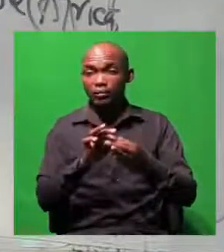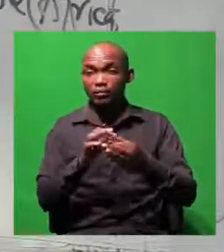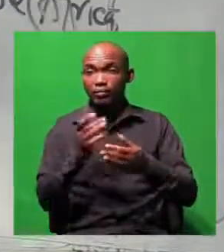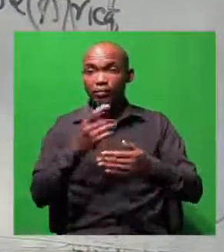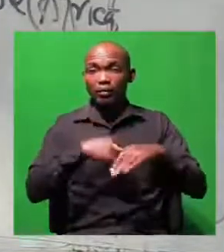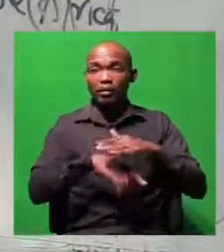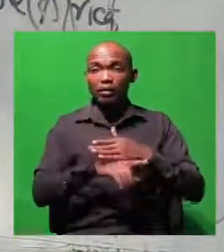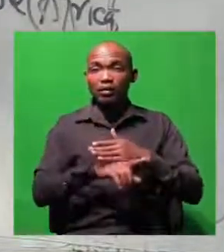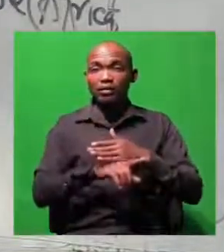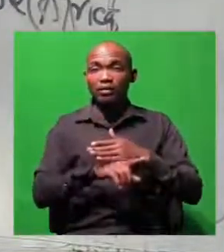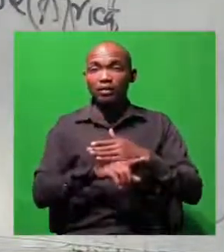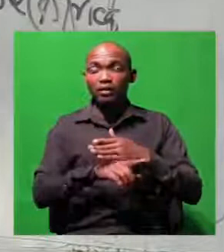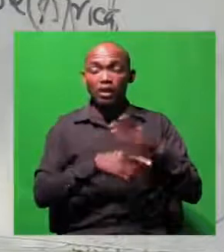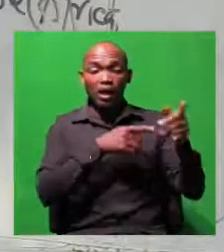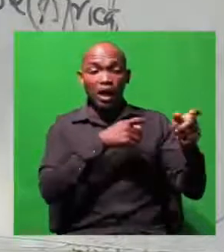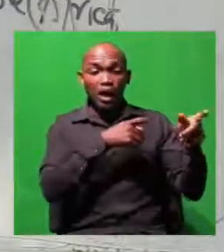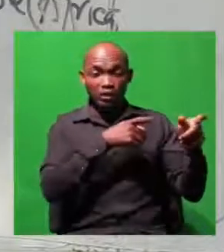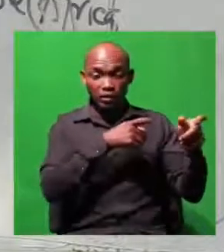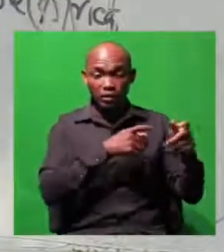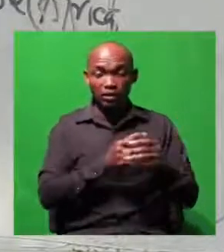They engaged in hunting